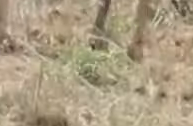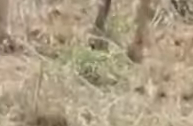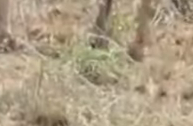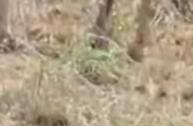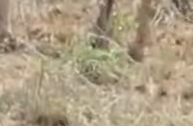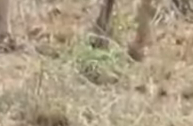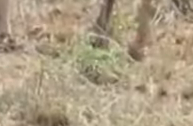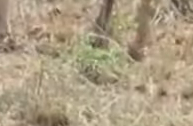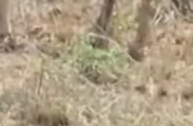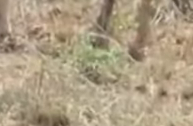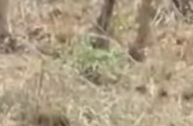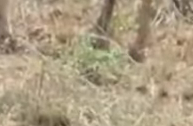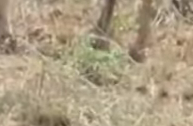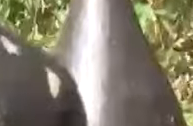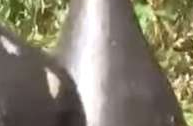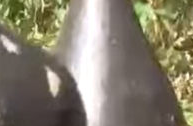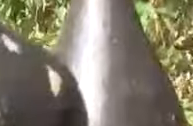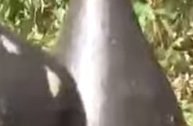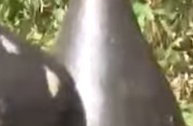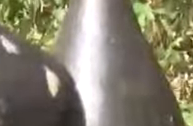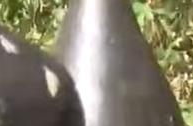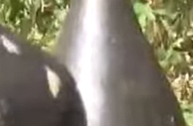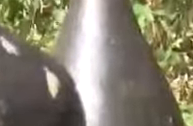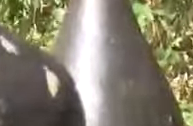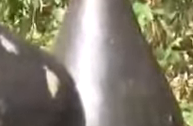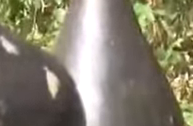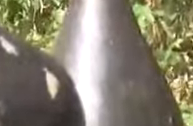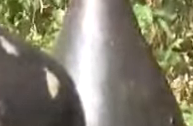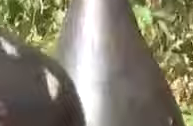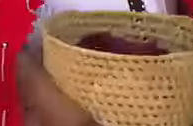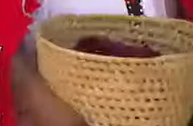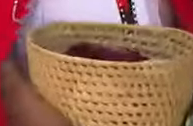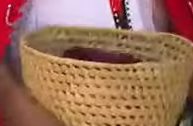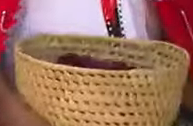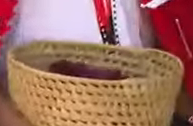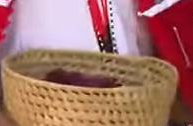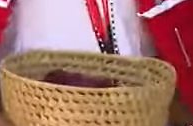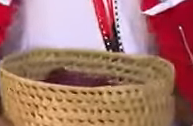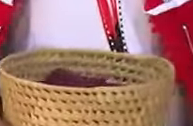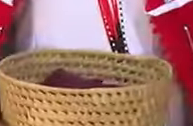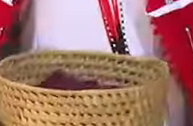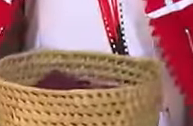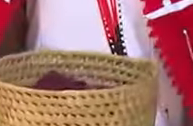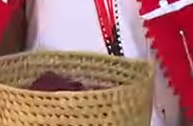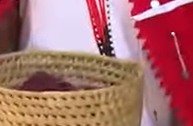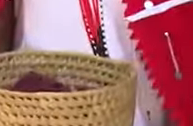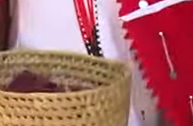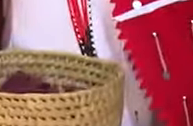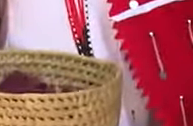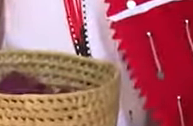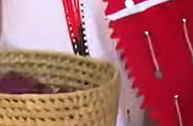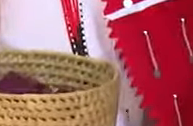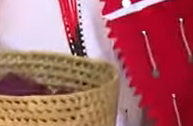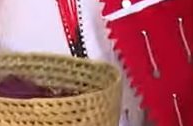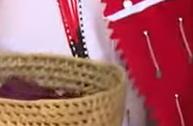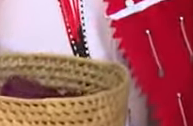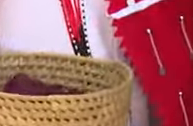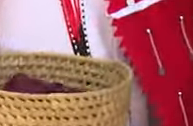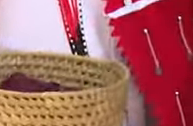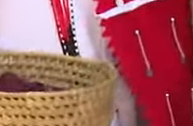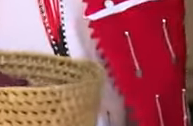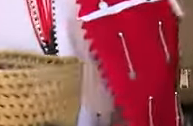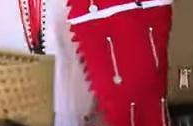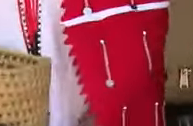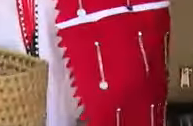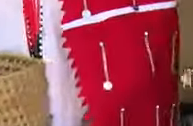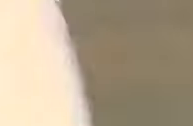among the beautiful reserves with hidden gem from the vast game experience and places to put up while on